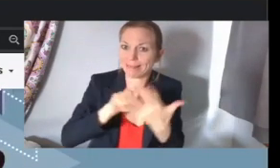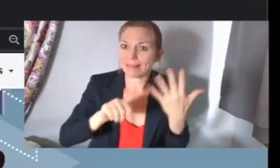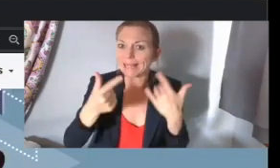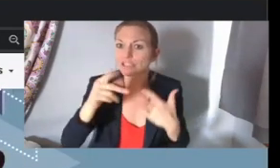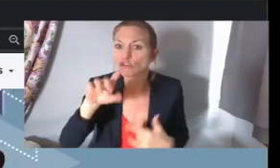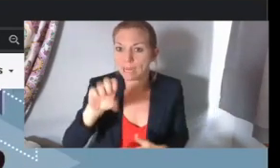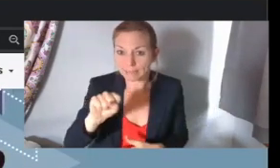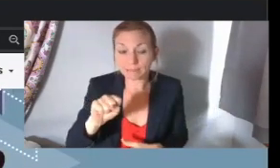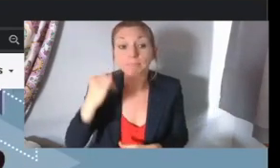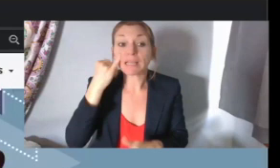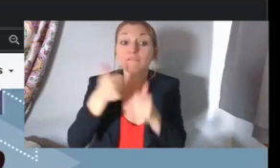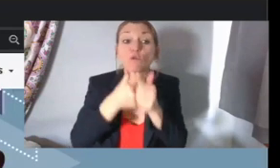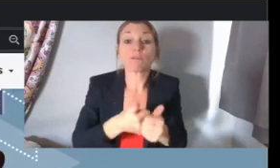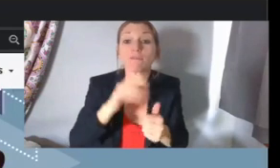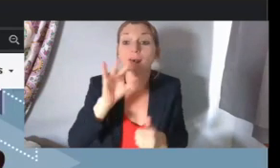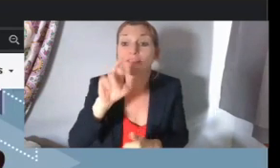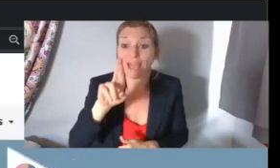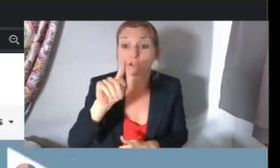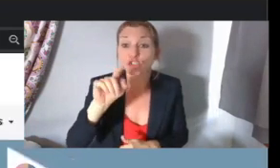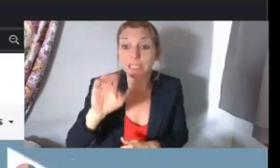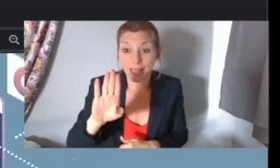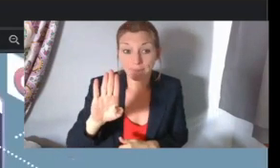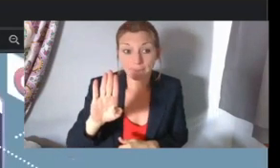If you follow the factor tab,